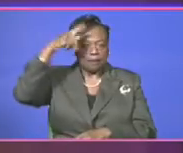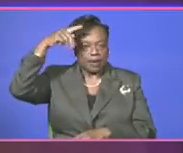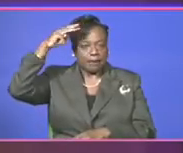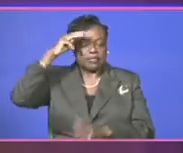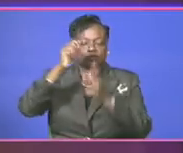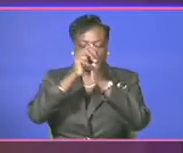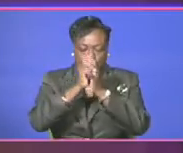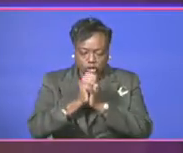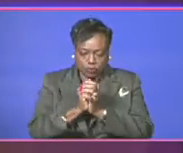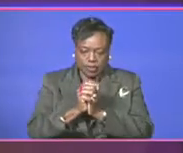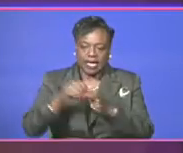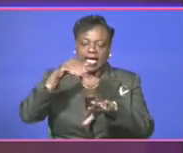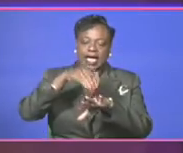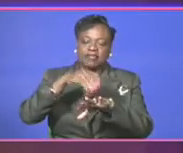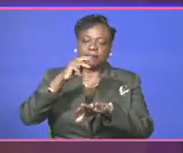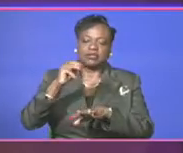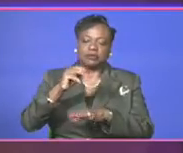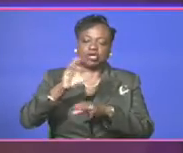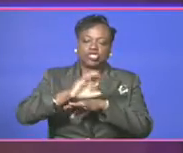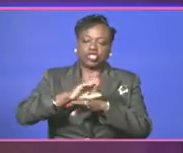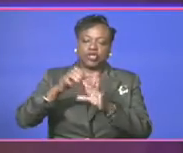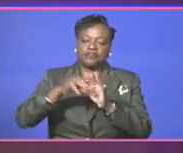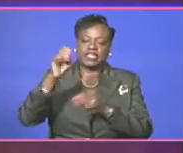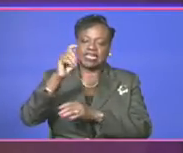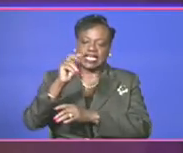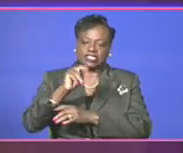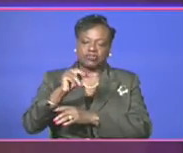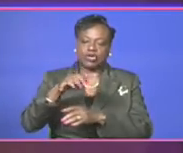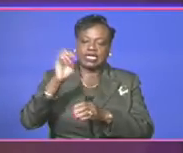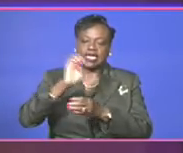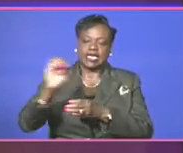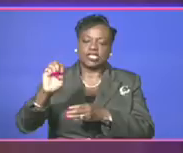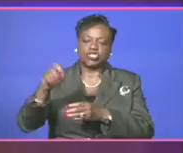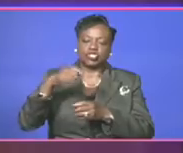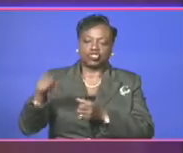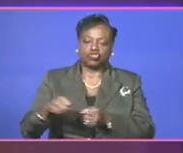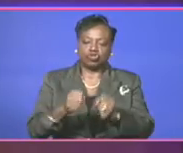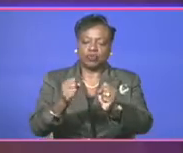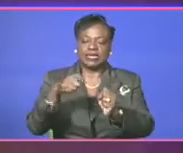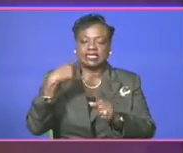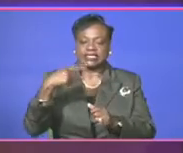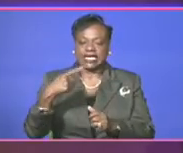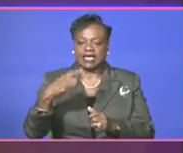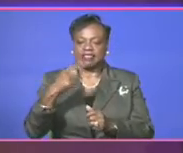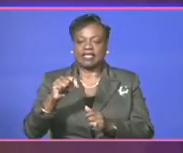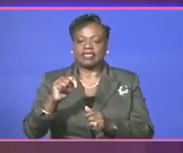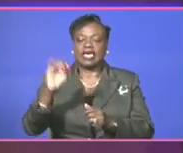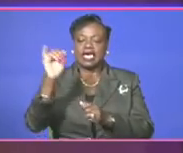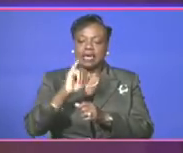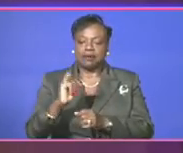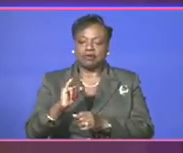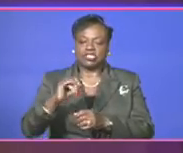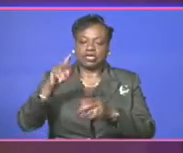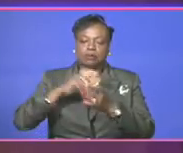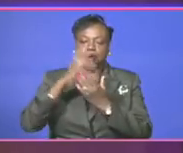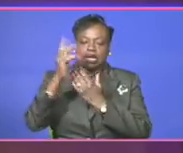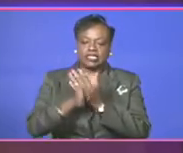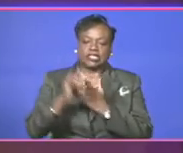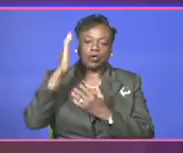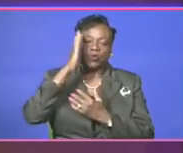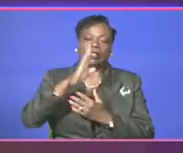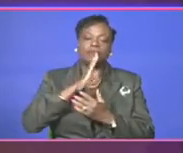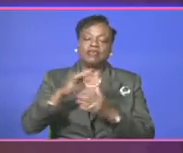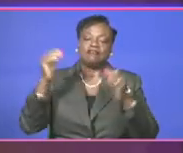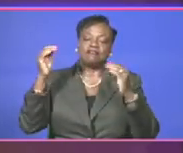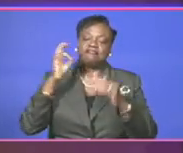was worshiping at the Metropolitan Church of the Nazarene on East Street when he declared that the immigration policy will be fair and just. He used